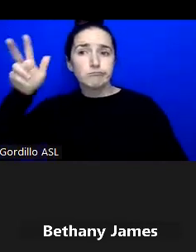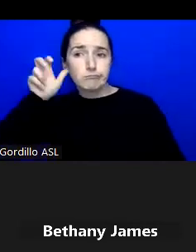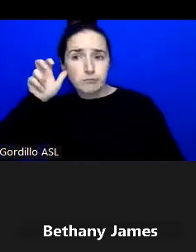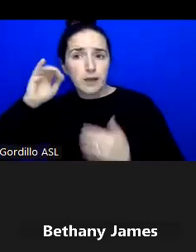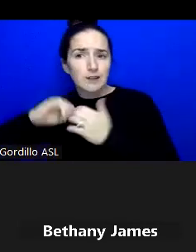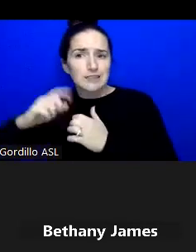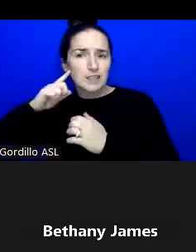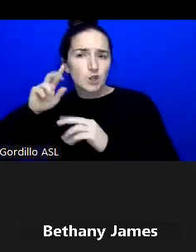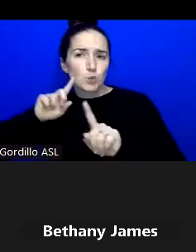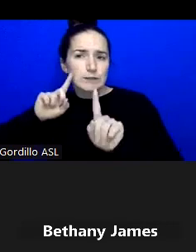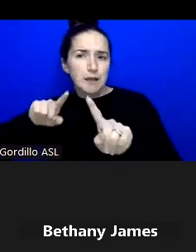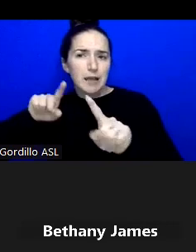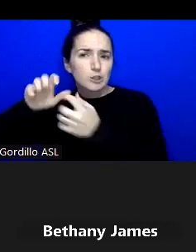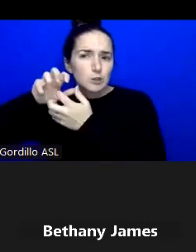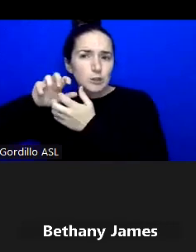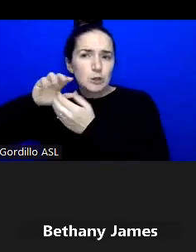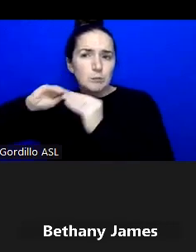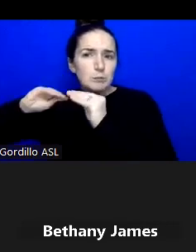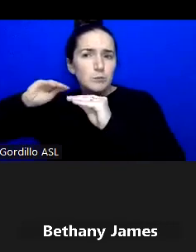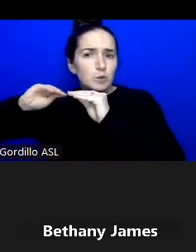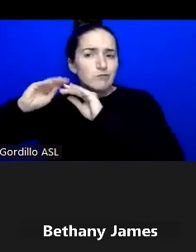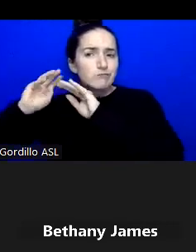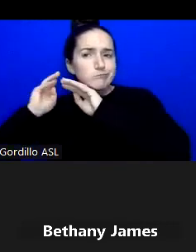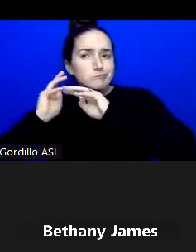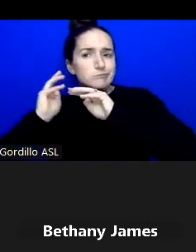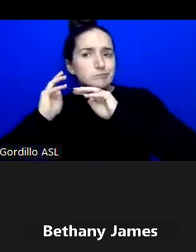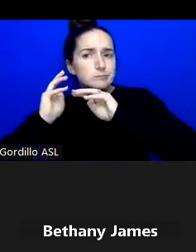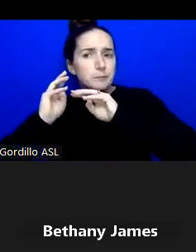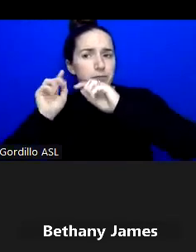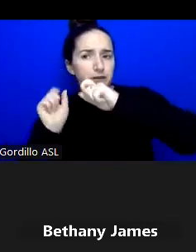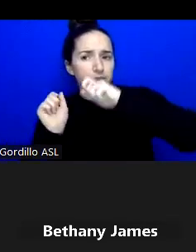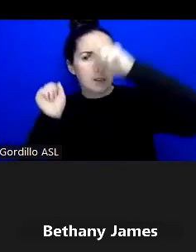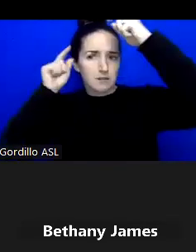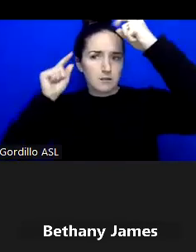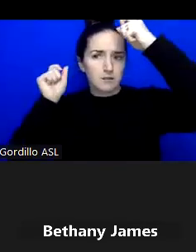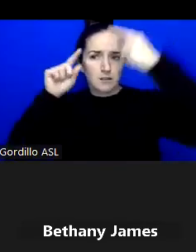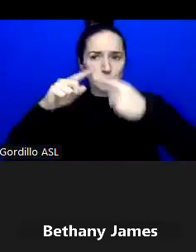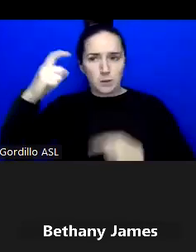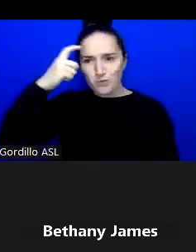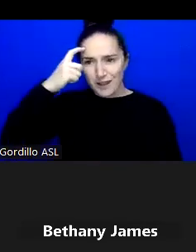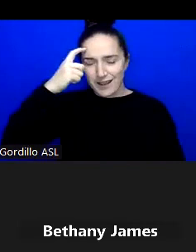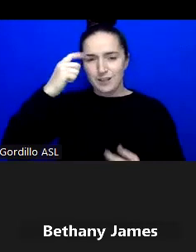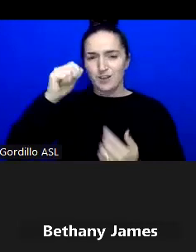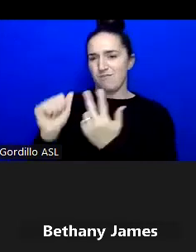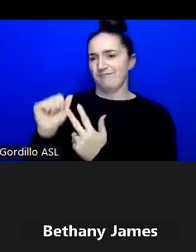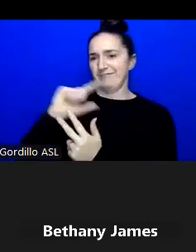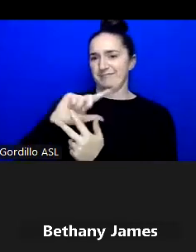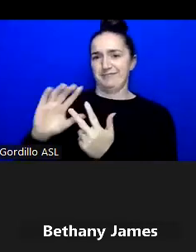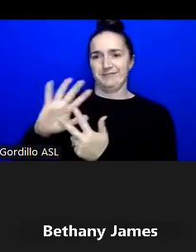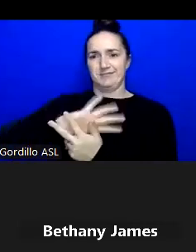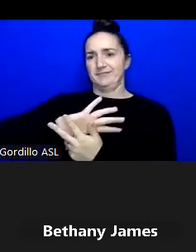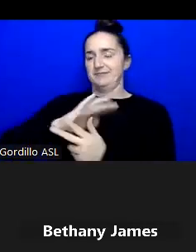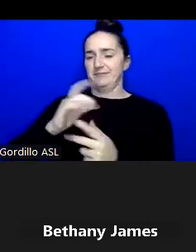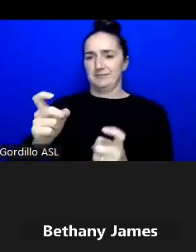the stapedial reflex, that pathway that's taking the information up to the brain, because all of those things give us clues about what's going on